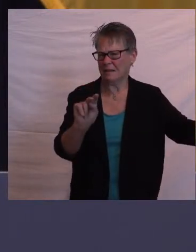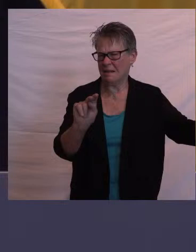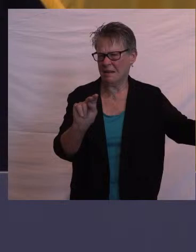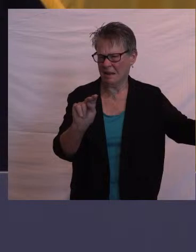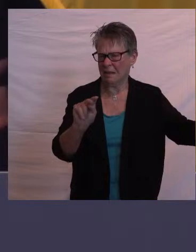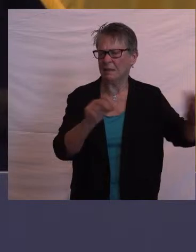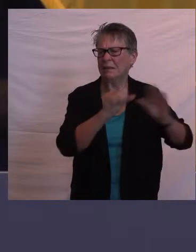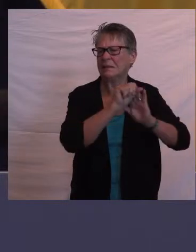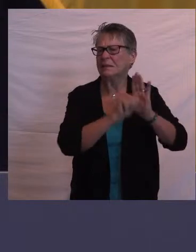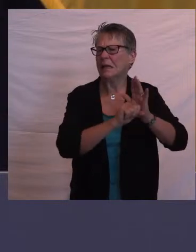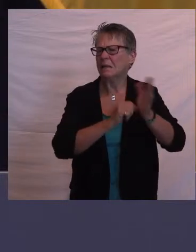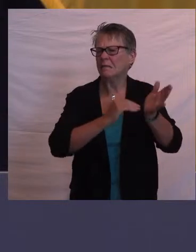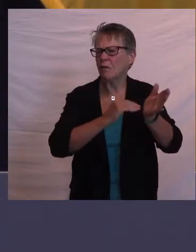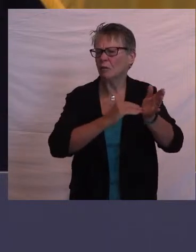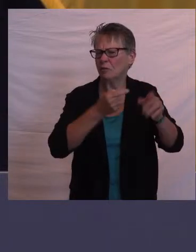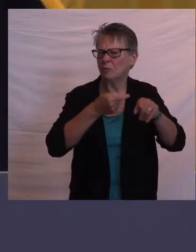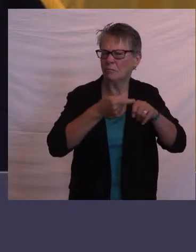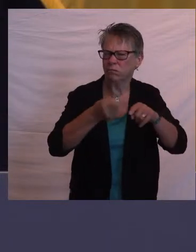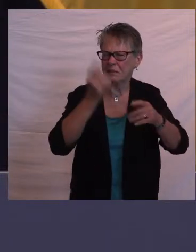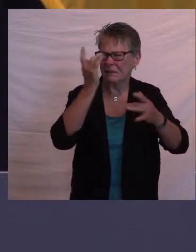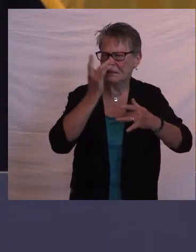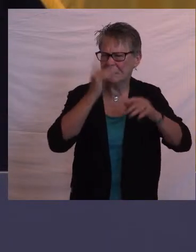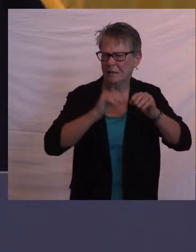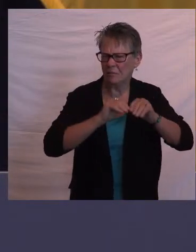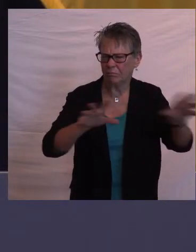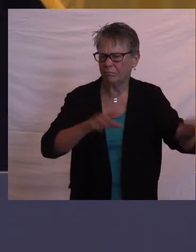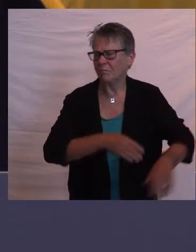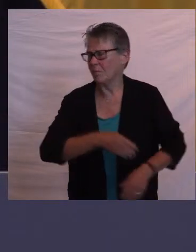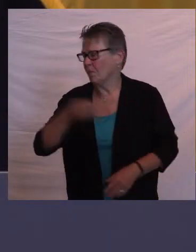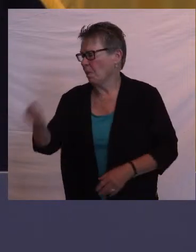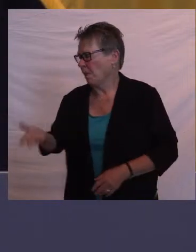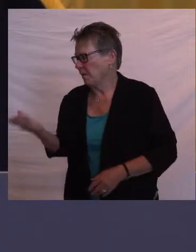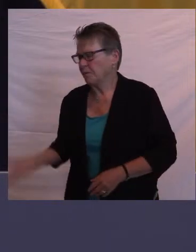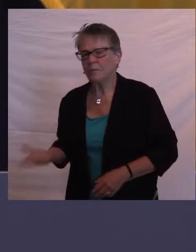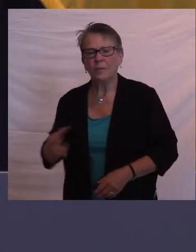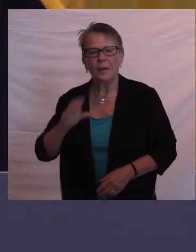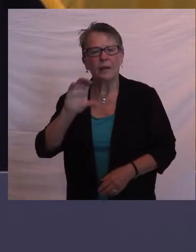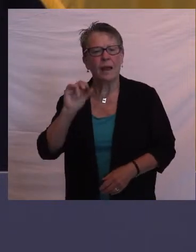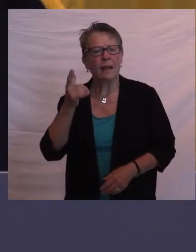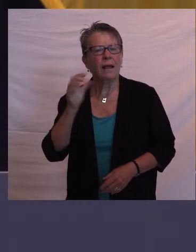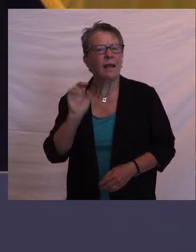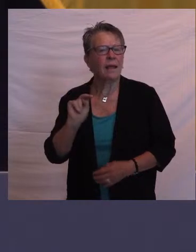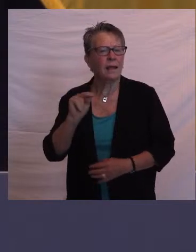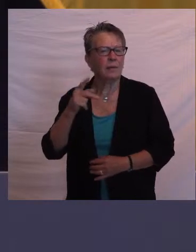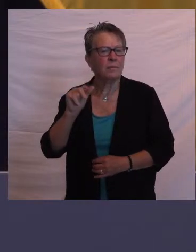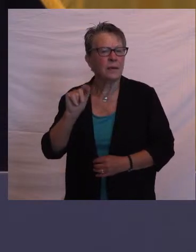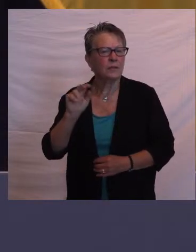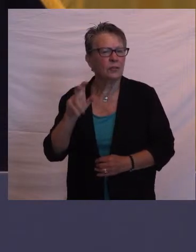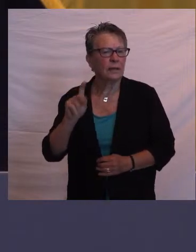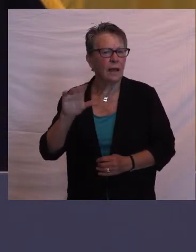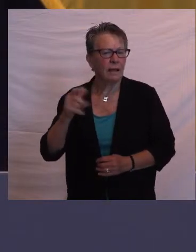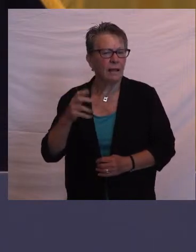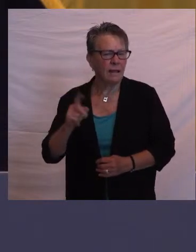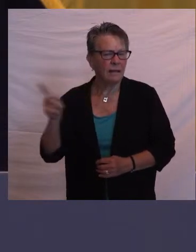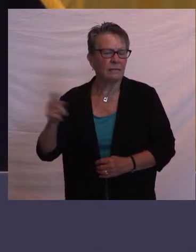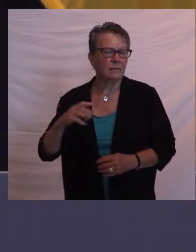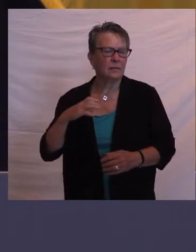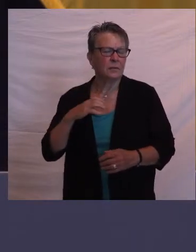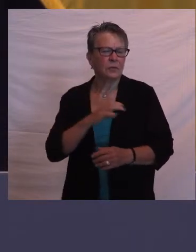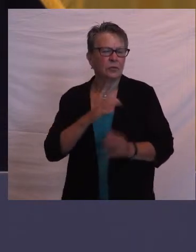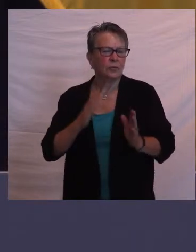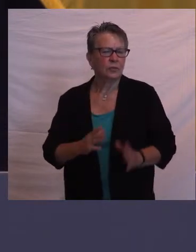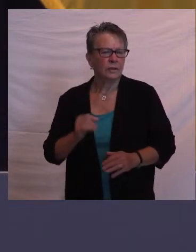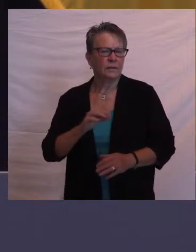both with us. To my left, another familiar face who needs no introduction, the Superintendent of the State Police, Colonel Pat Callahan. We